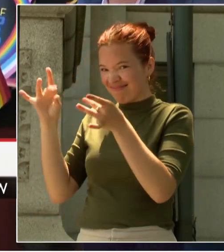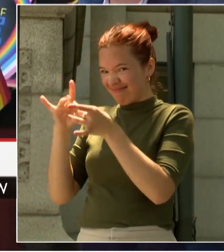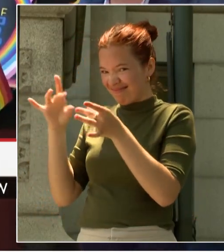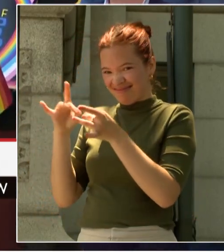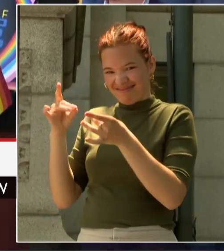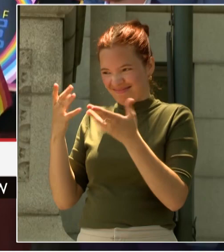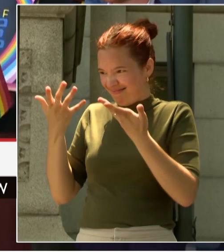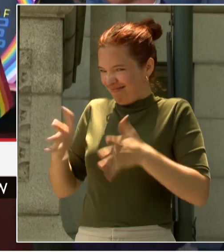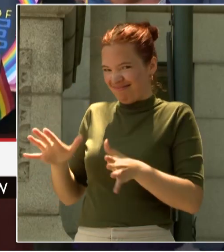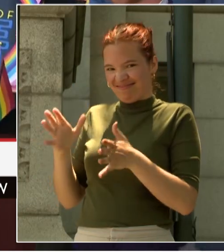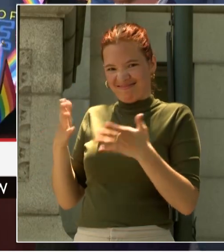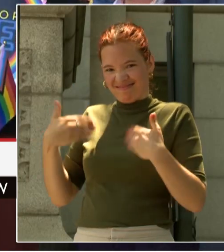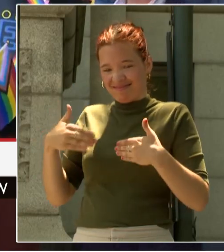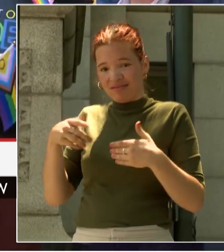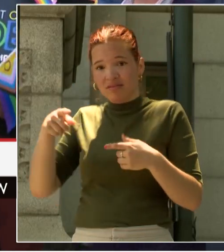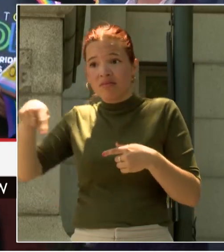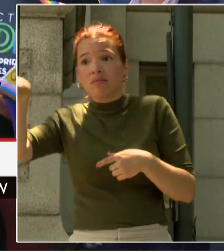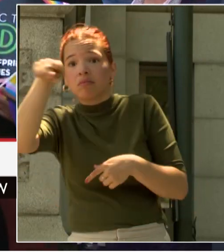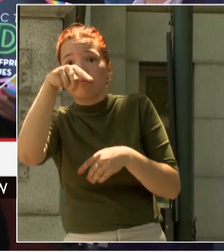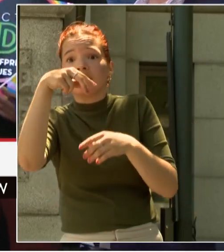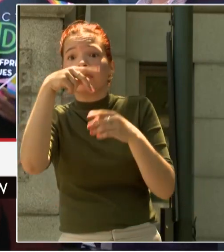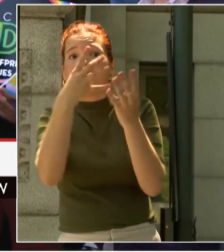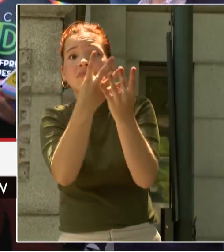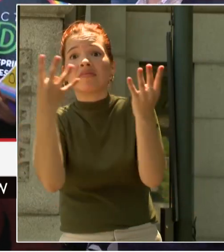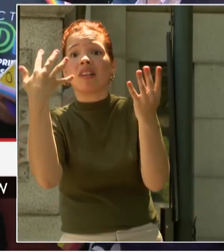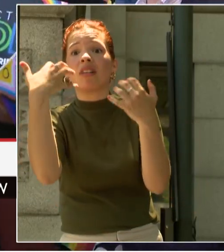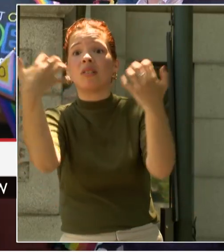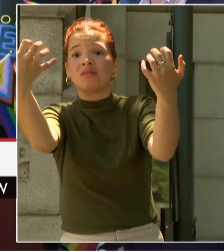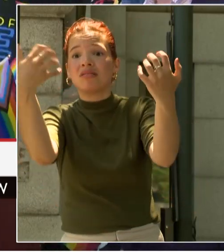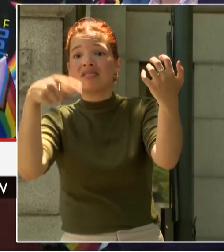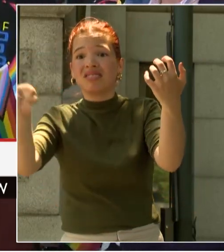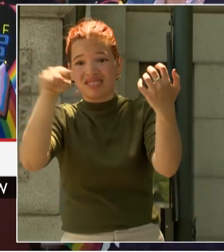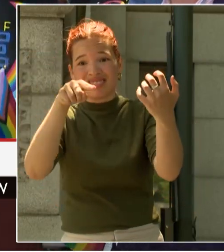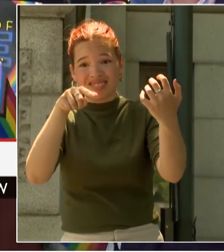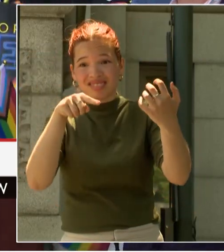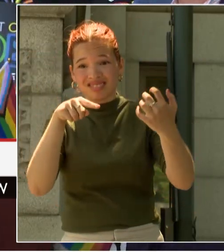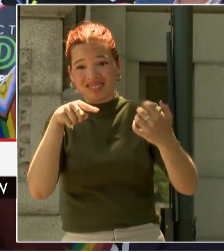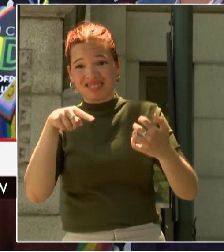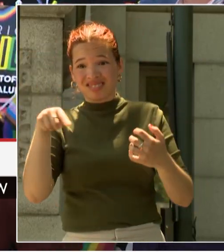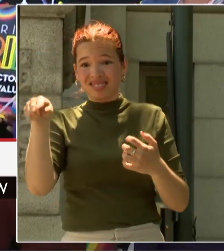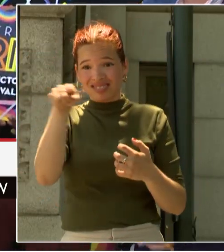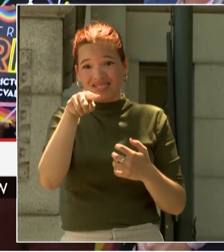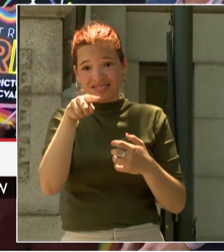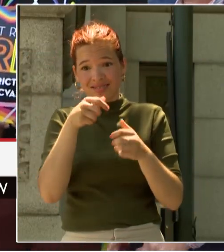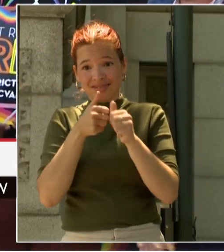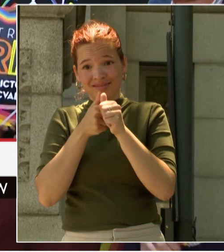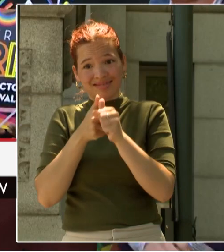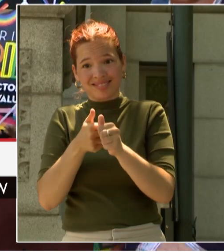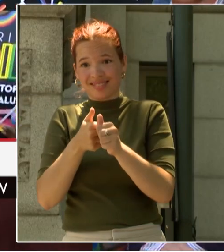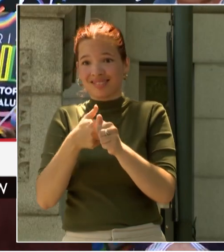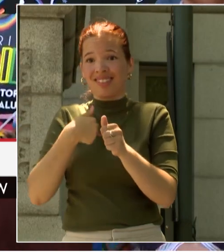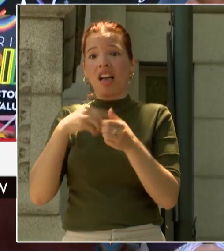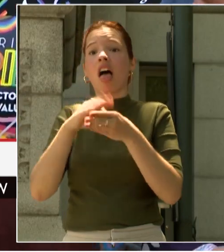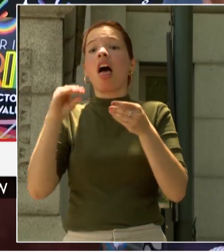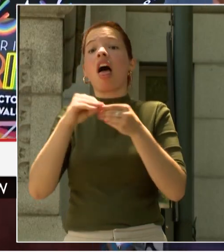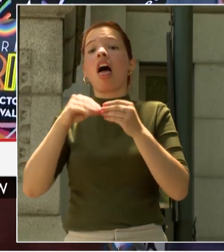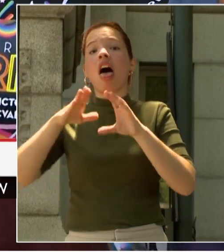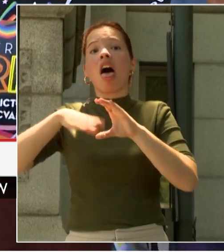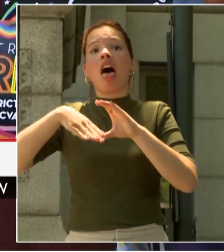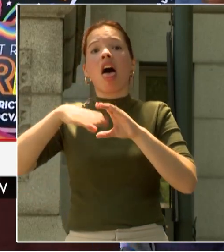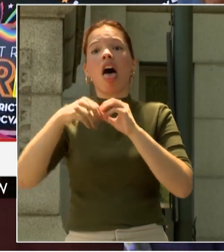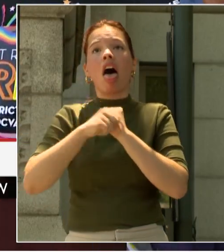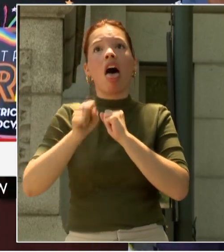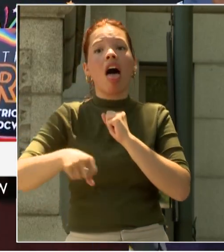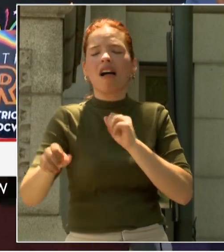are standing, and there are a few more politicians after me, so I'm not going to be very long. I do want